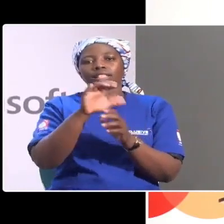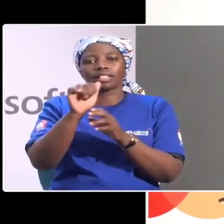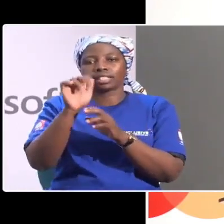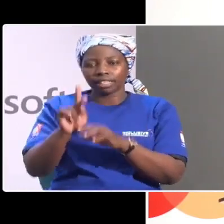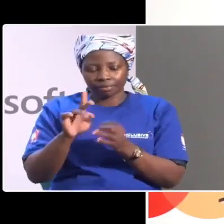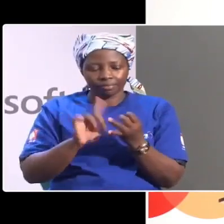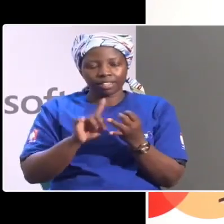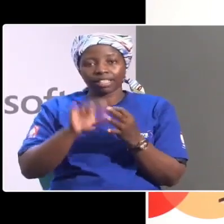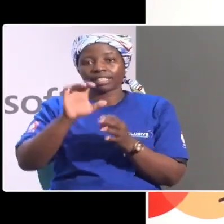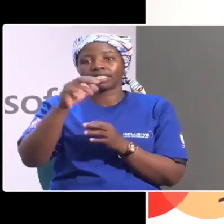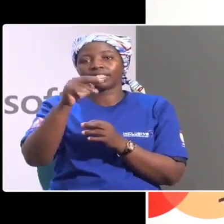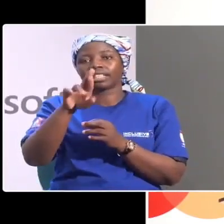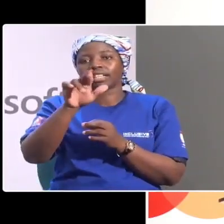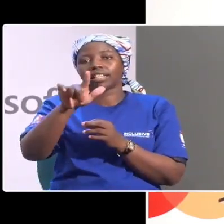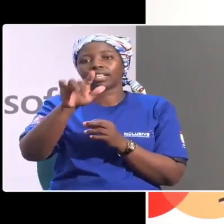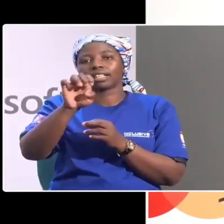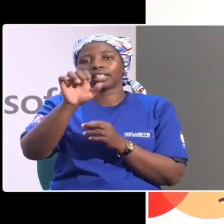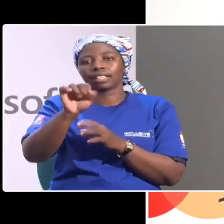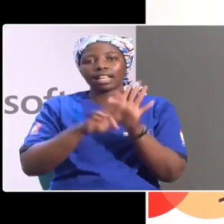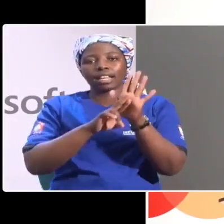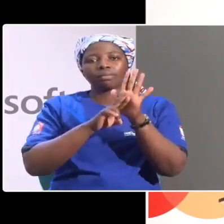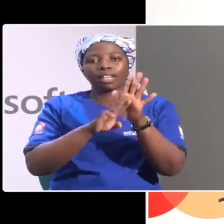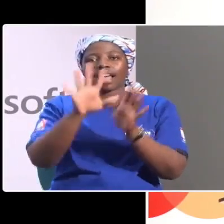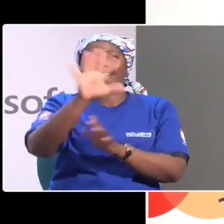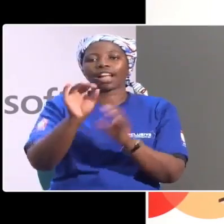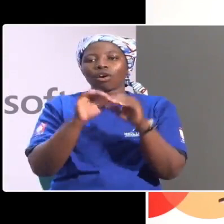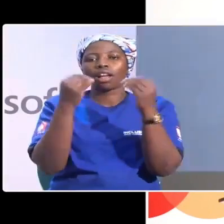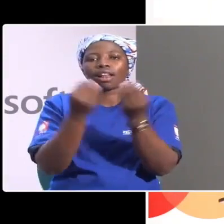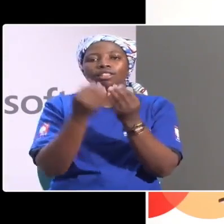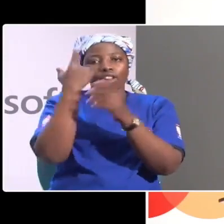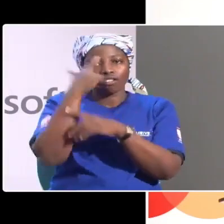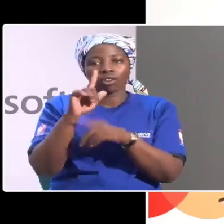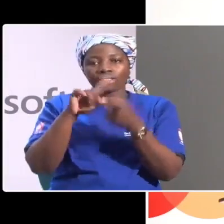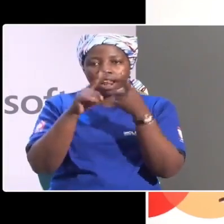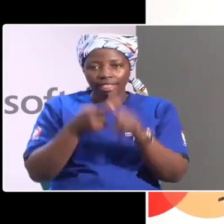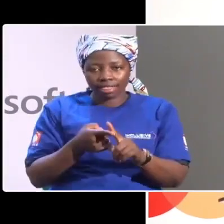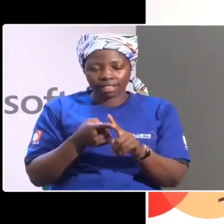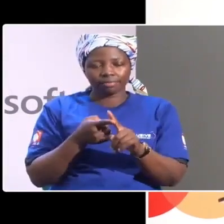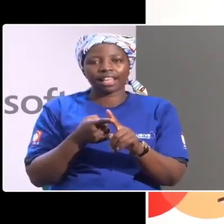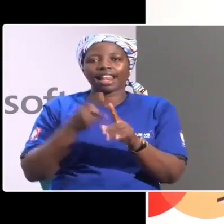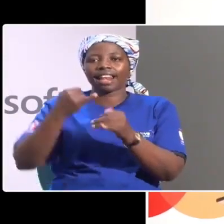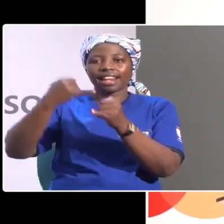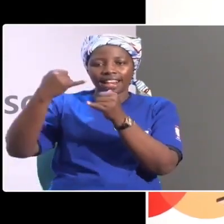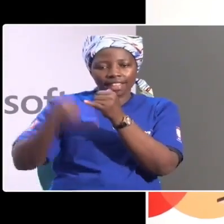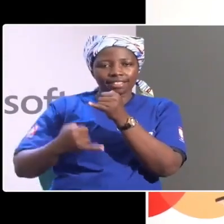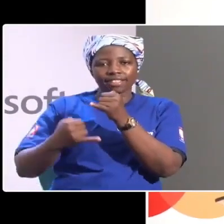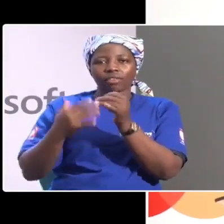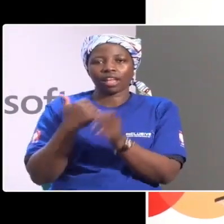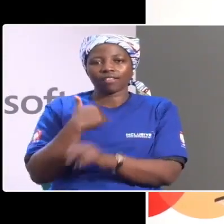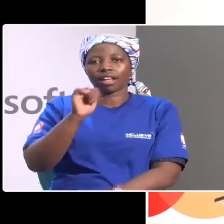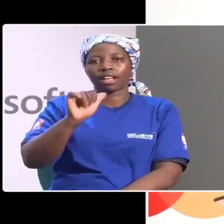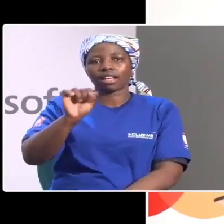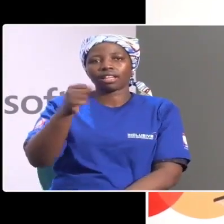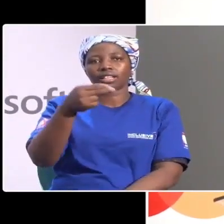Charles Gashahi, representing the African Organization for Standards, and last but not least, Ashura